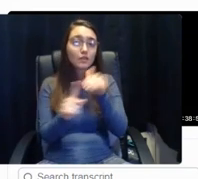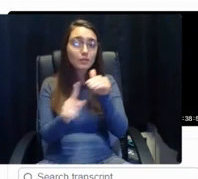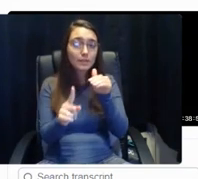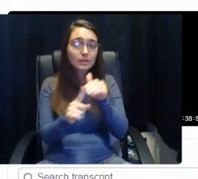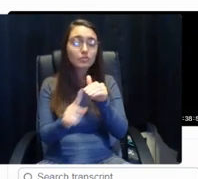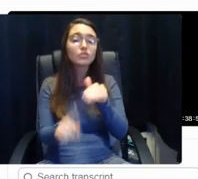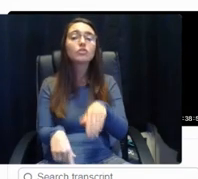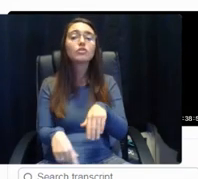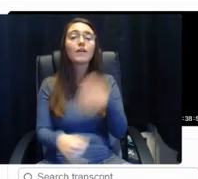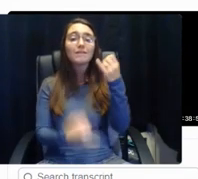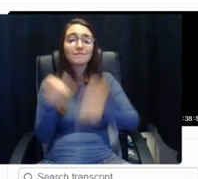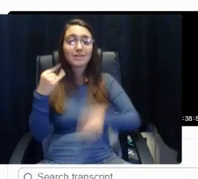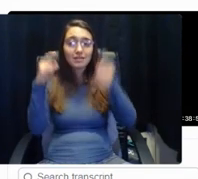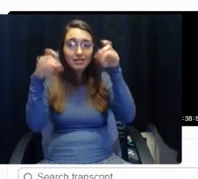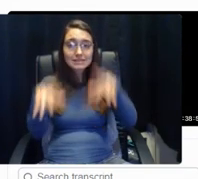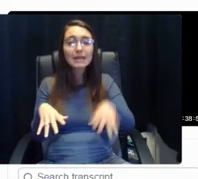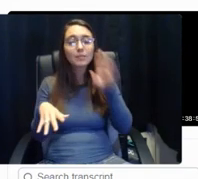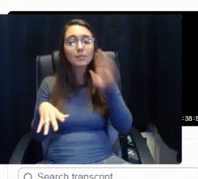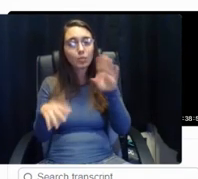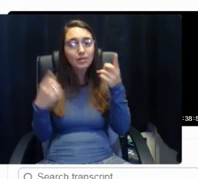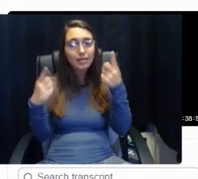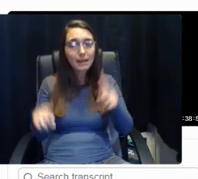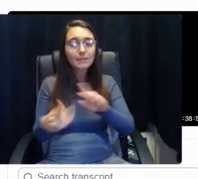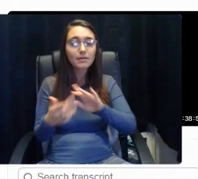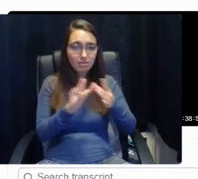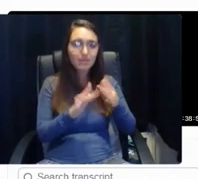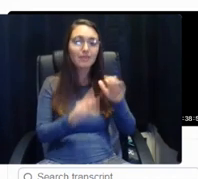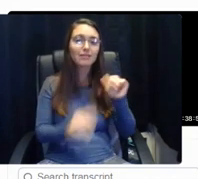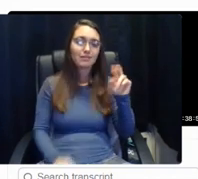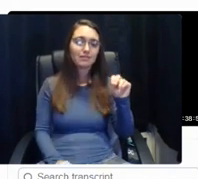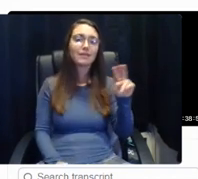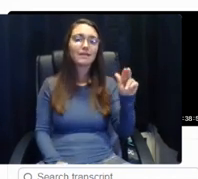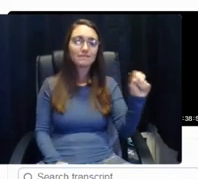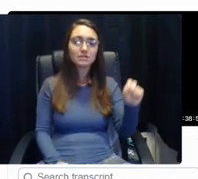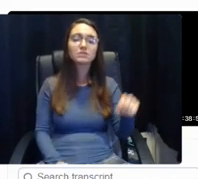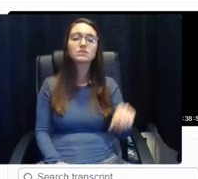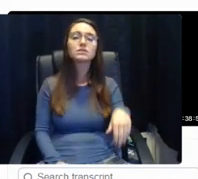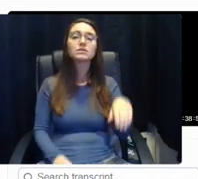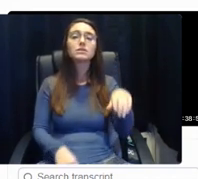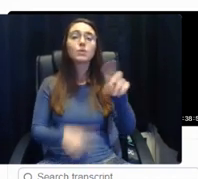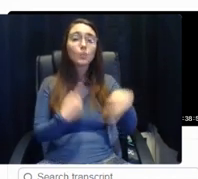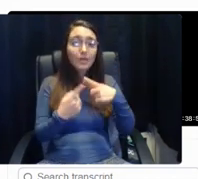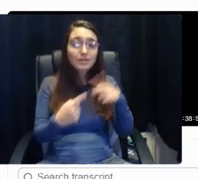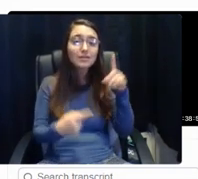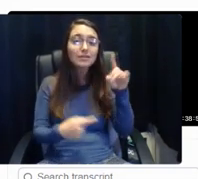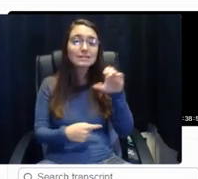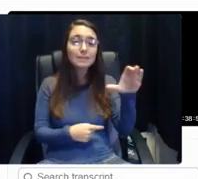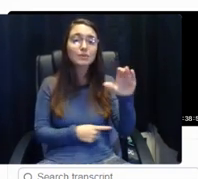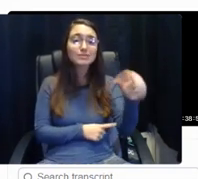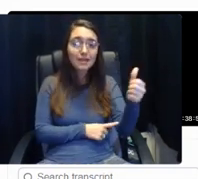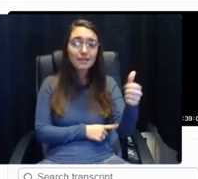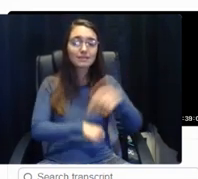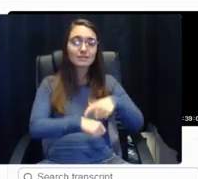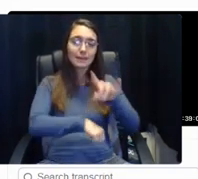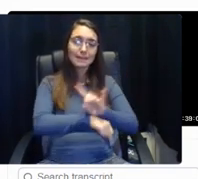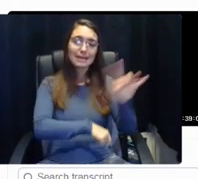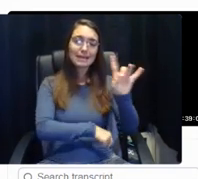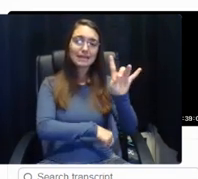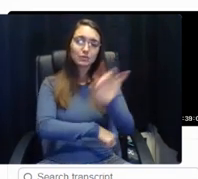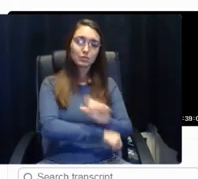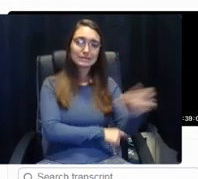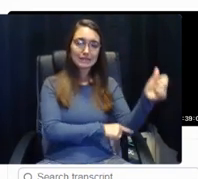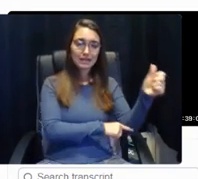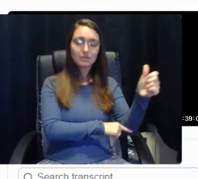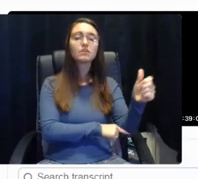the final exam will be on Canvas December 10 from 8 to 10 a.m. It will be comprehensive final